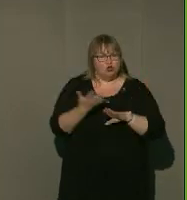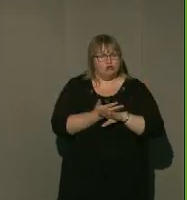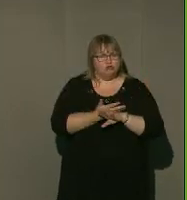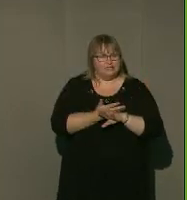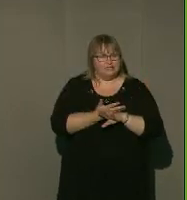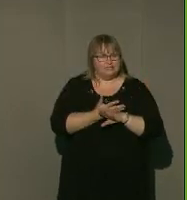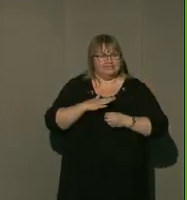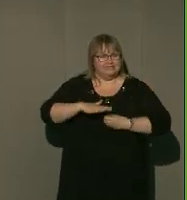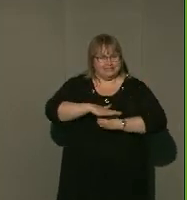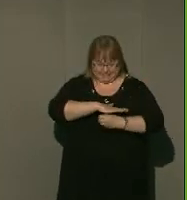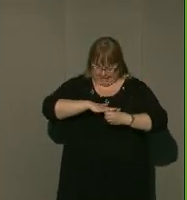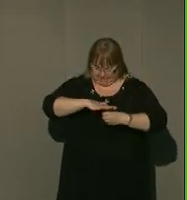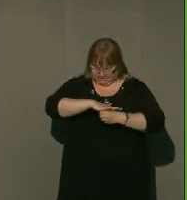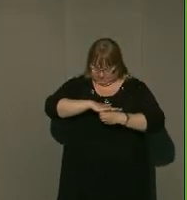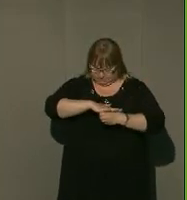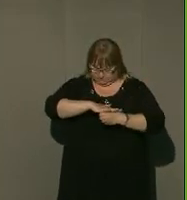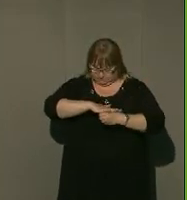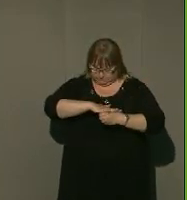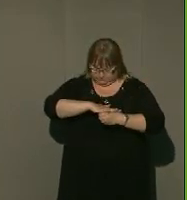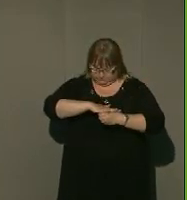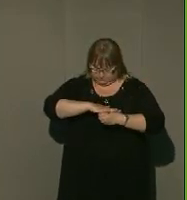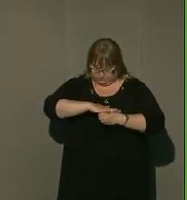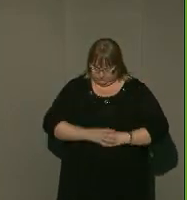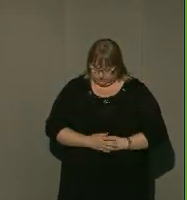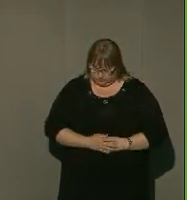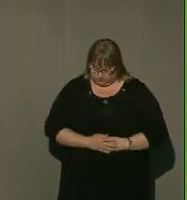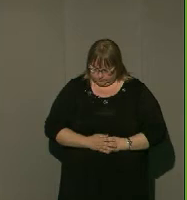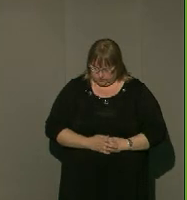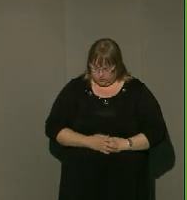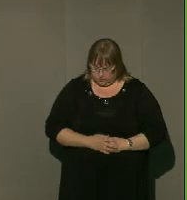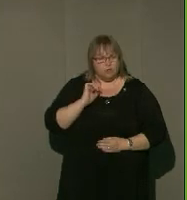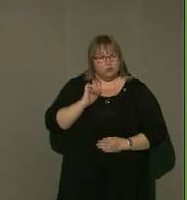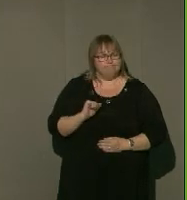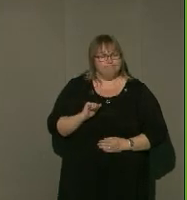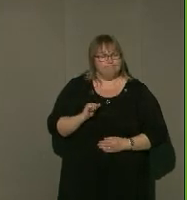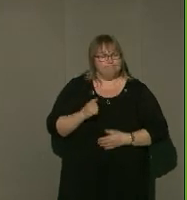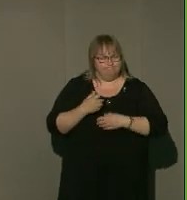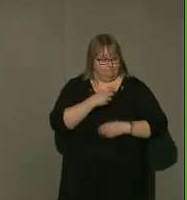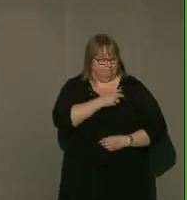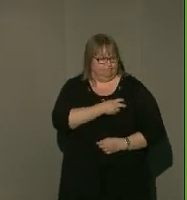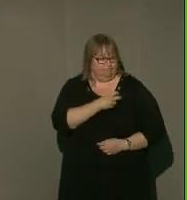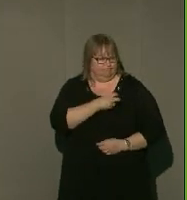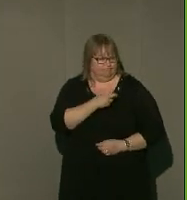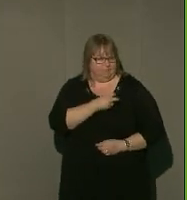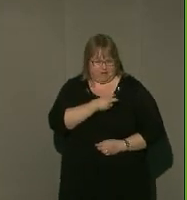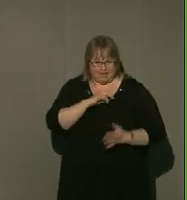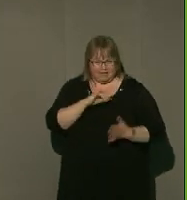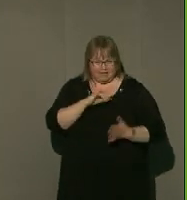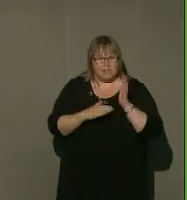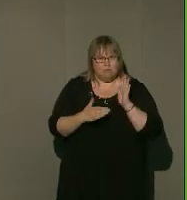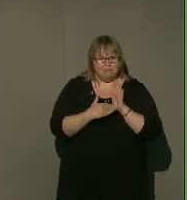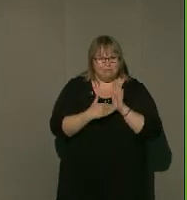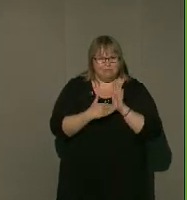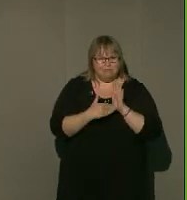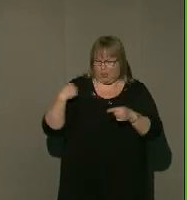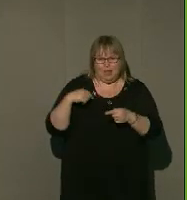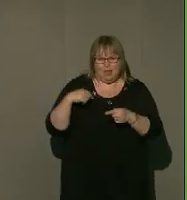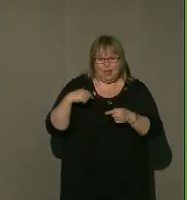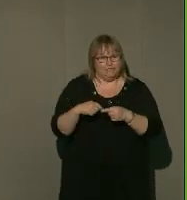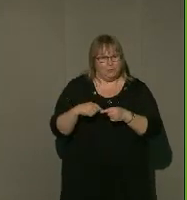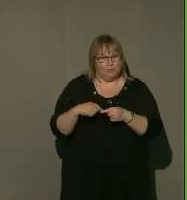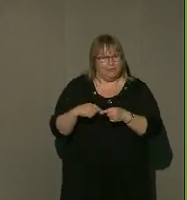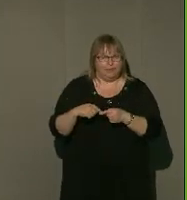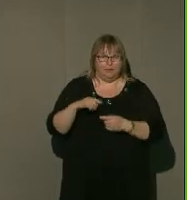Marito. Conference notes the summary dismissal of trade unionist David Marito this week, beginning 3rd June, by